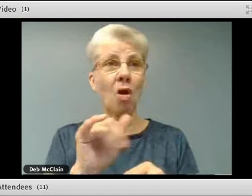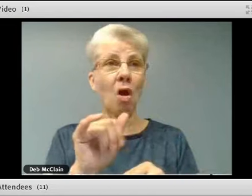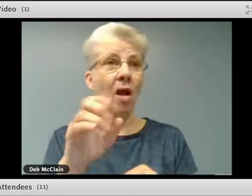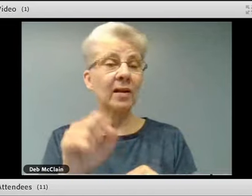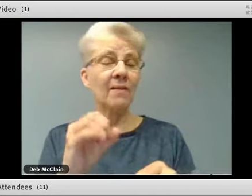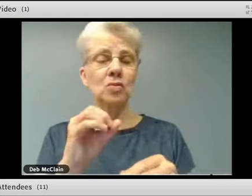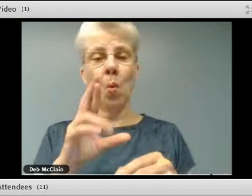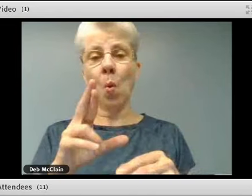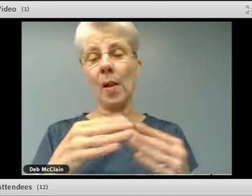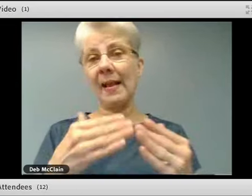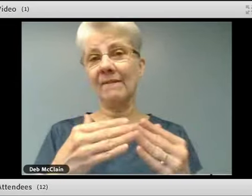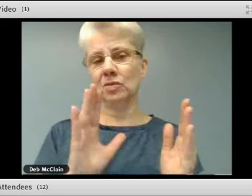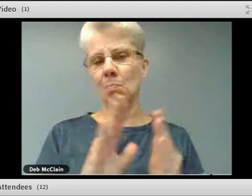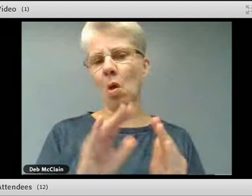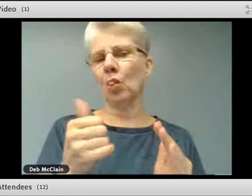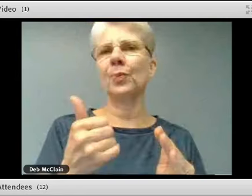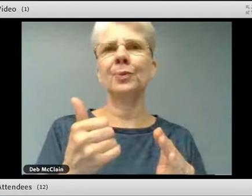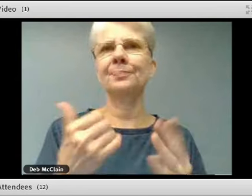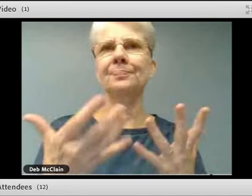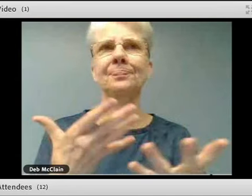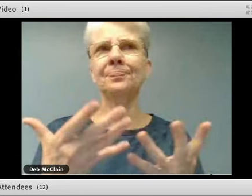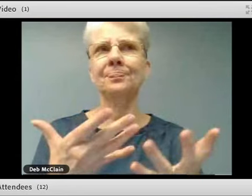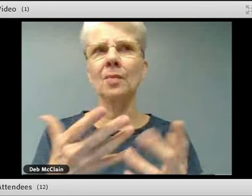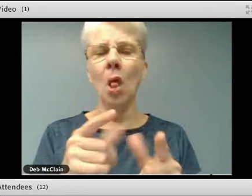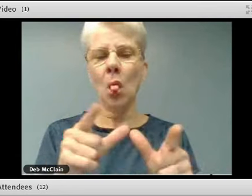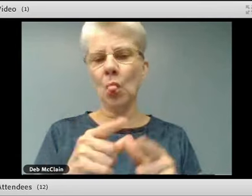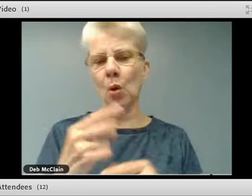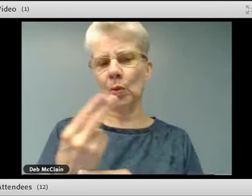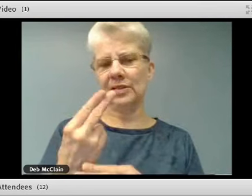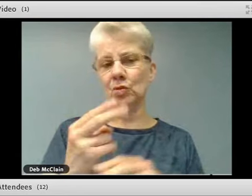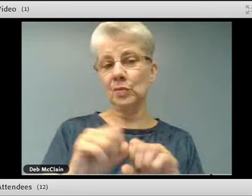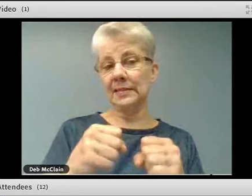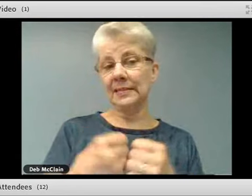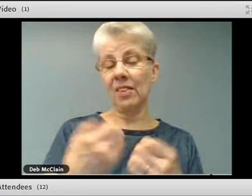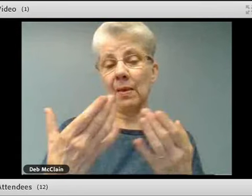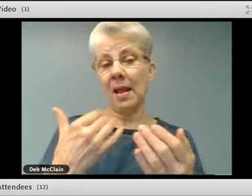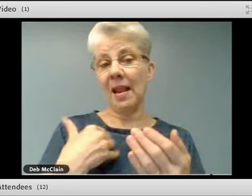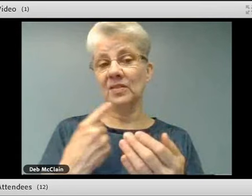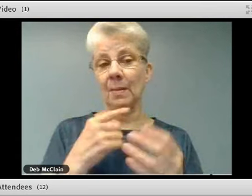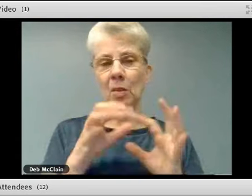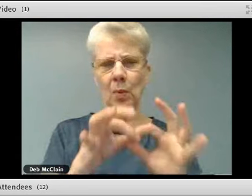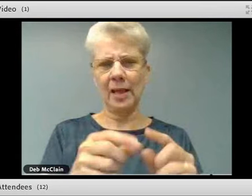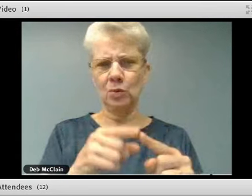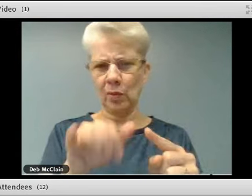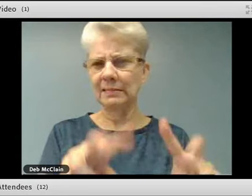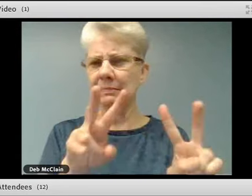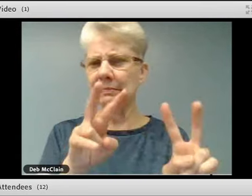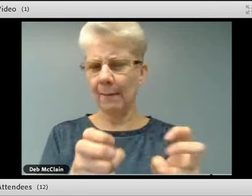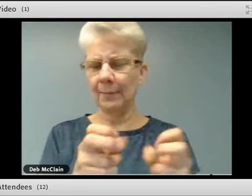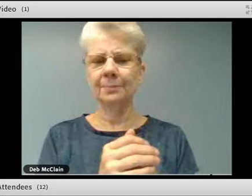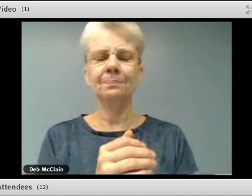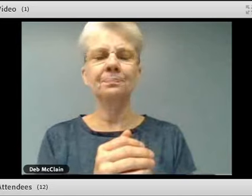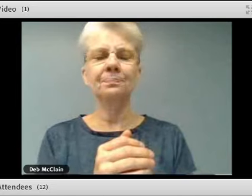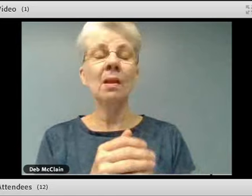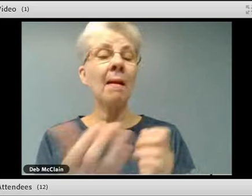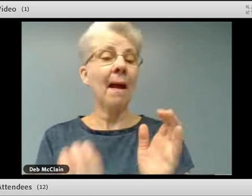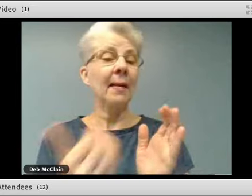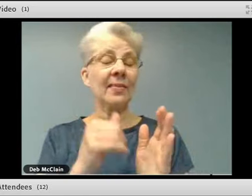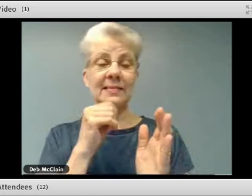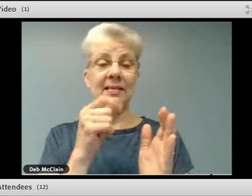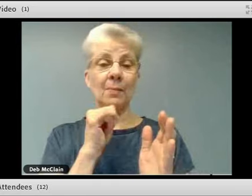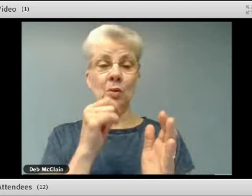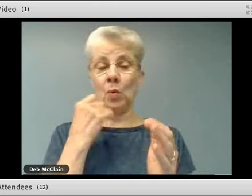from even a smaller local historical society that might have something relevant to this topic, which again is not